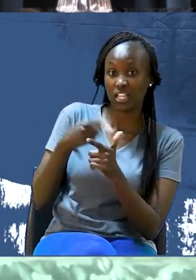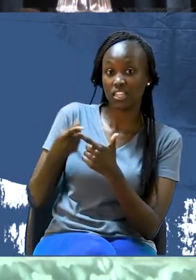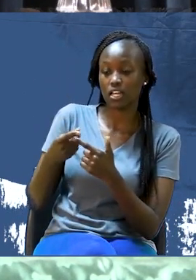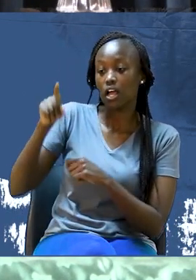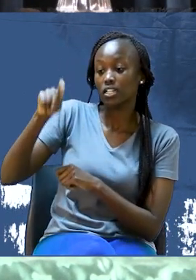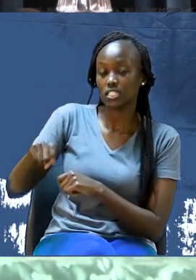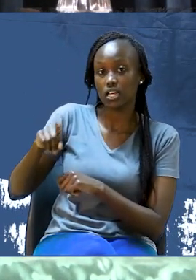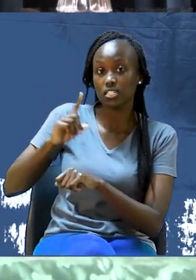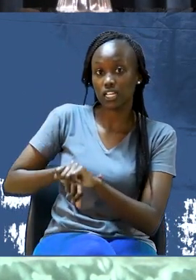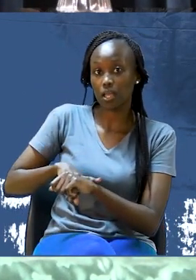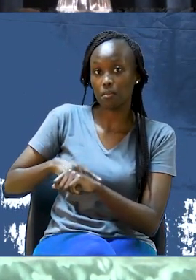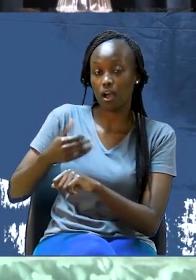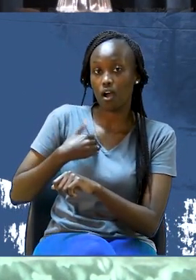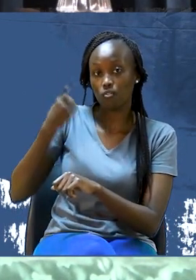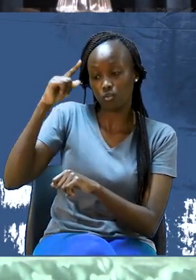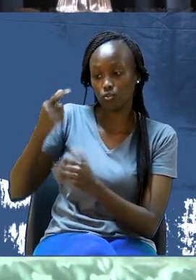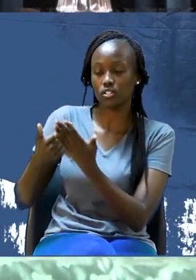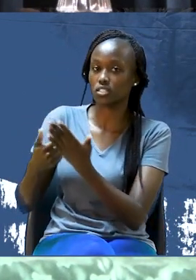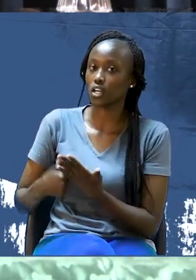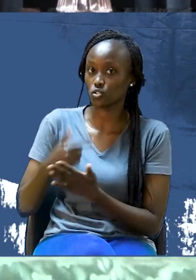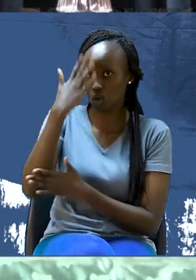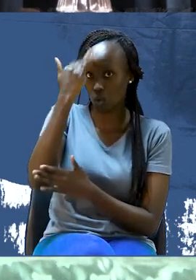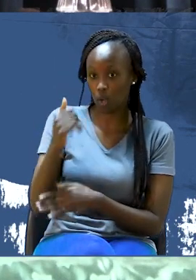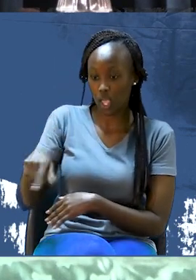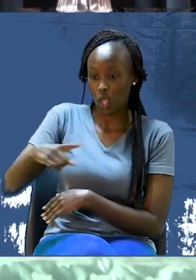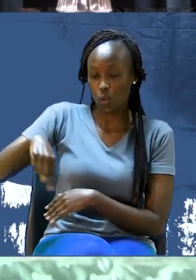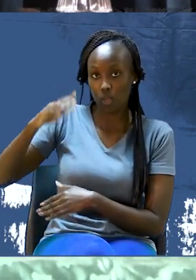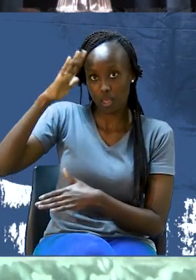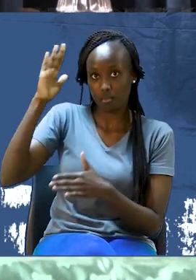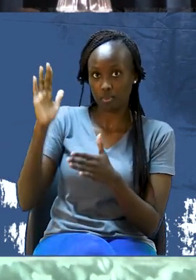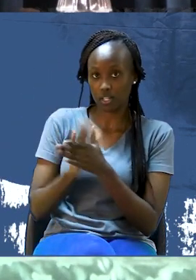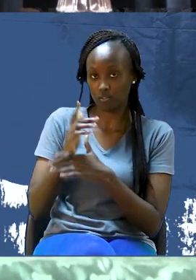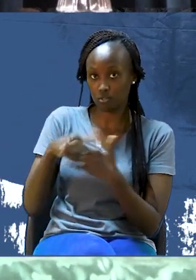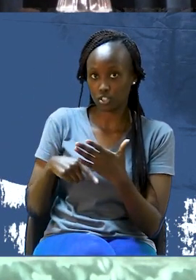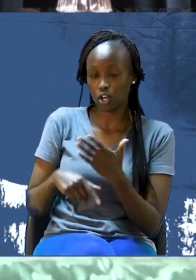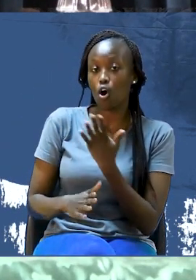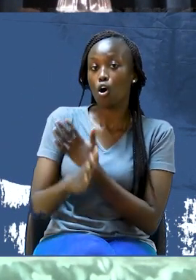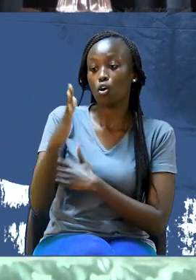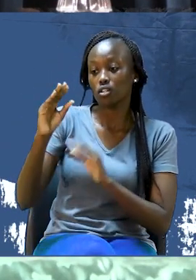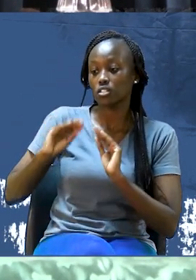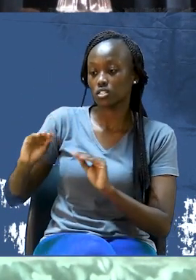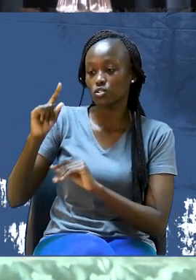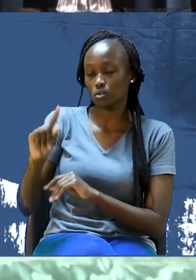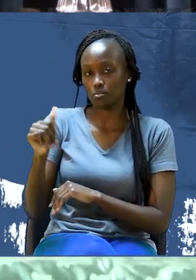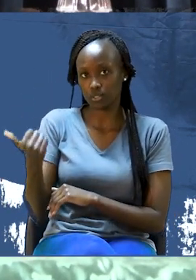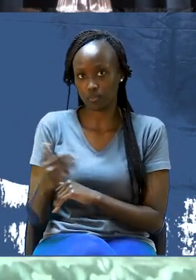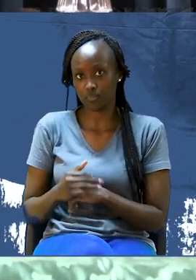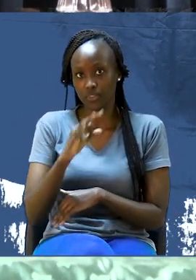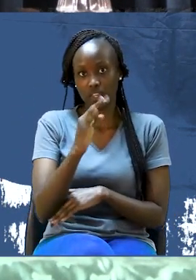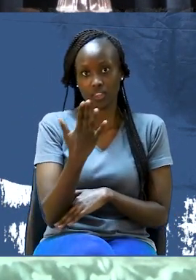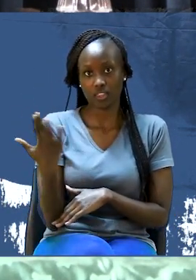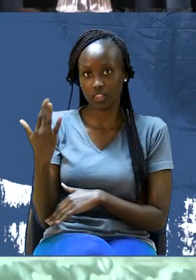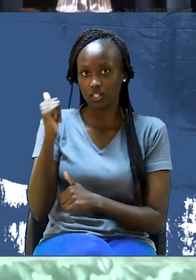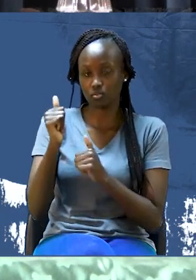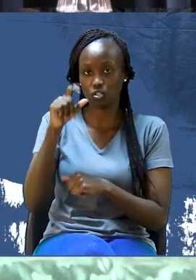said we believe that God speaks to each and every one of us. Three things that we need to do in